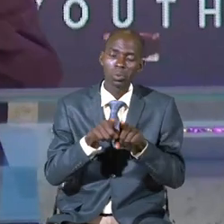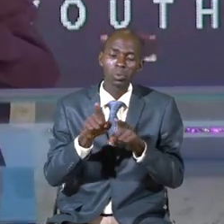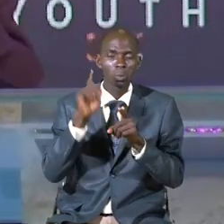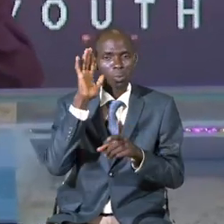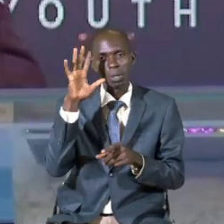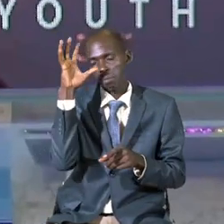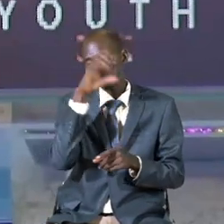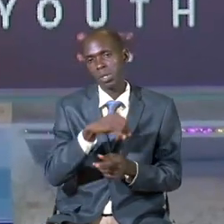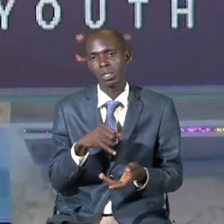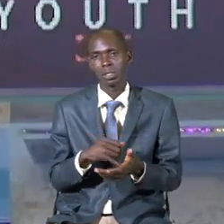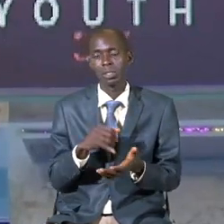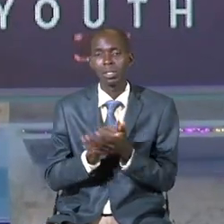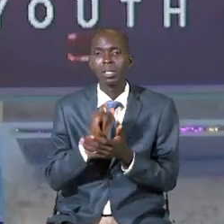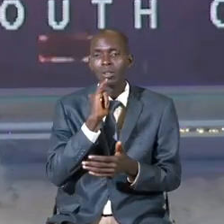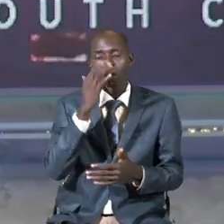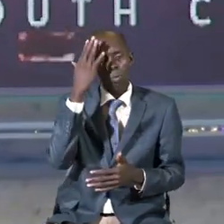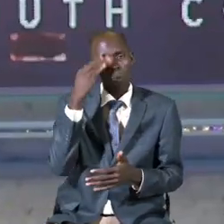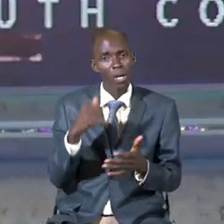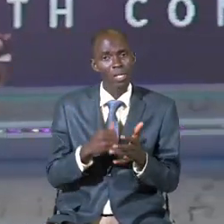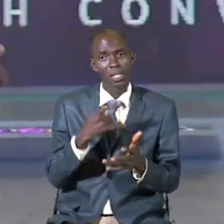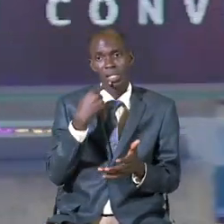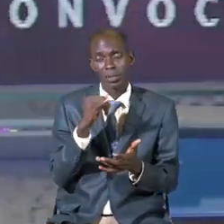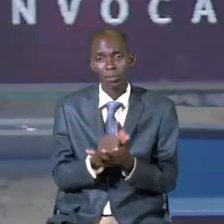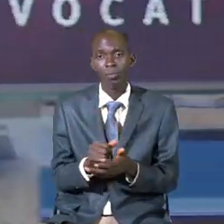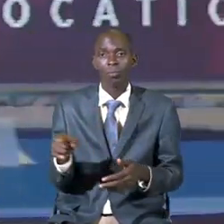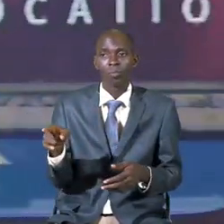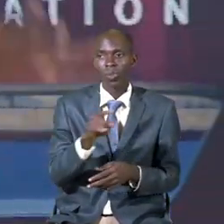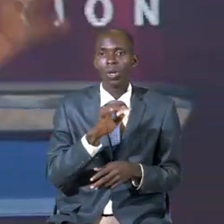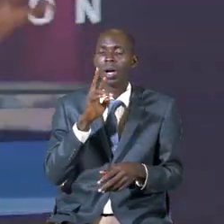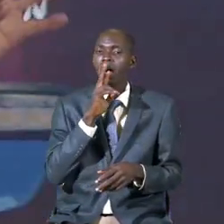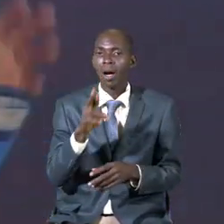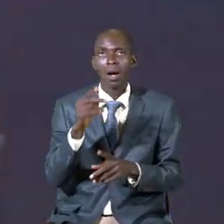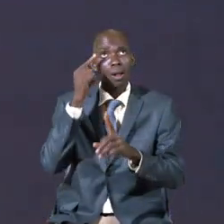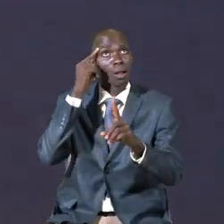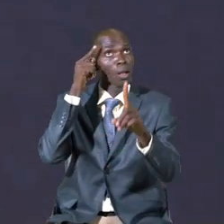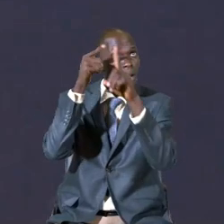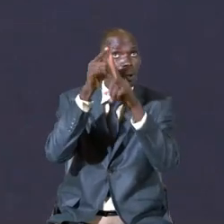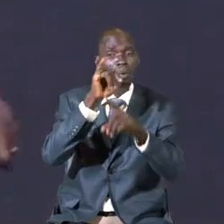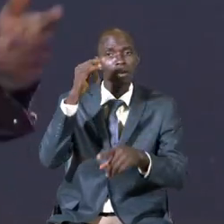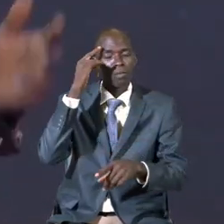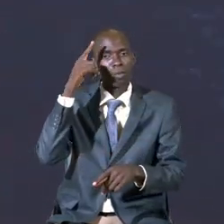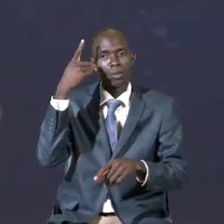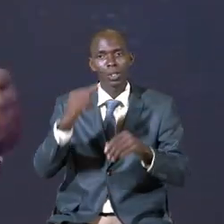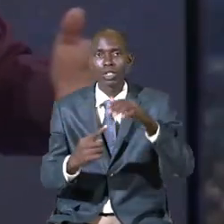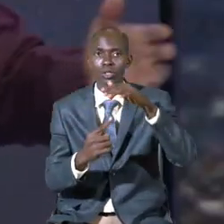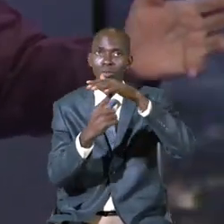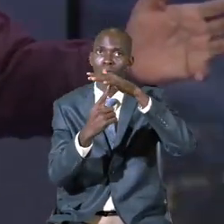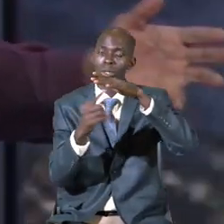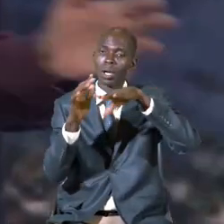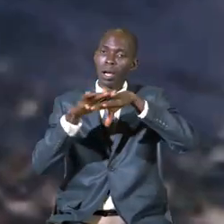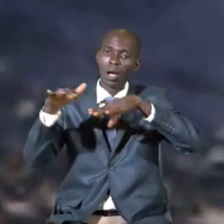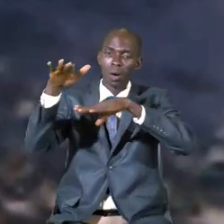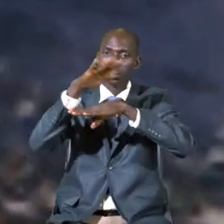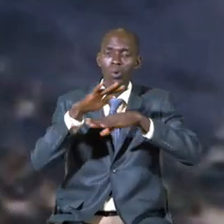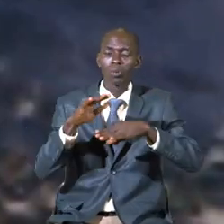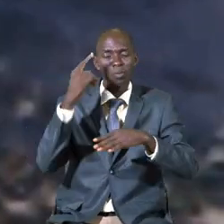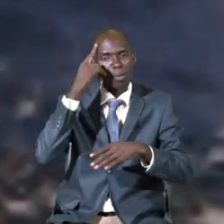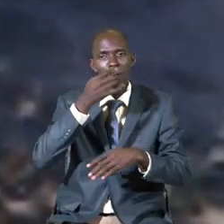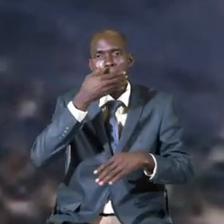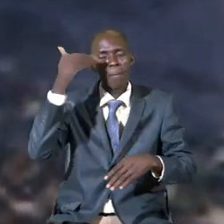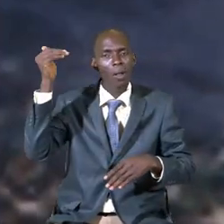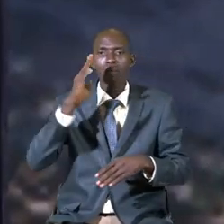that's why it says you are aiming for the top you are aiming for the base be not conformed to